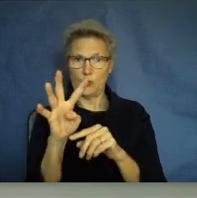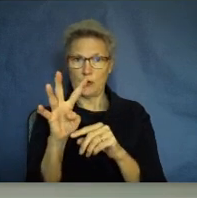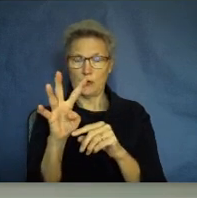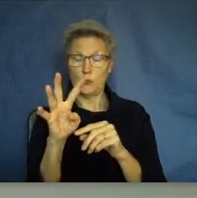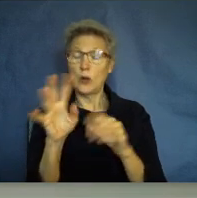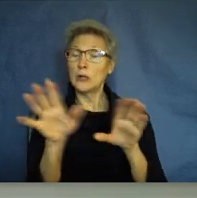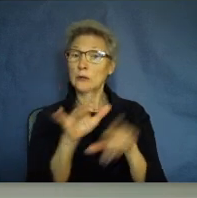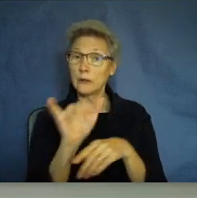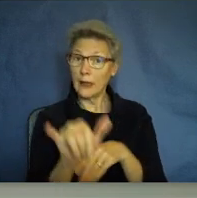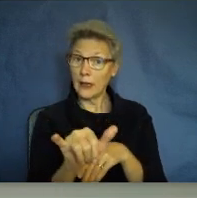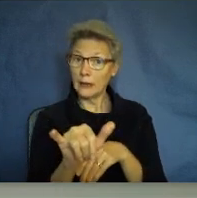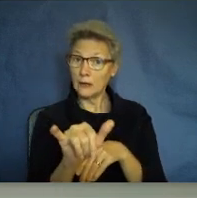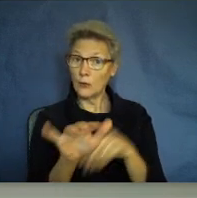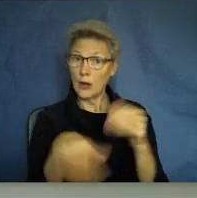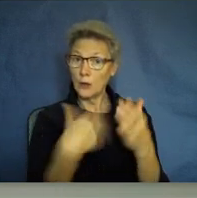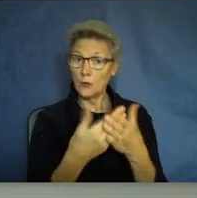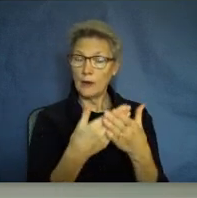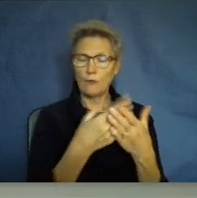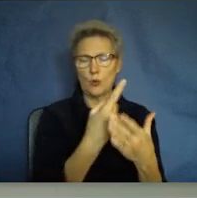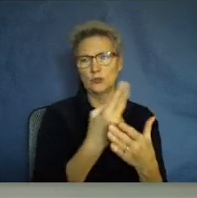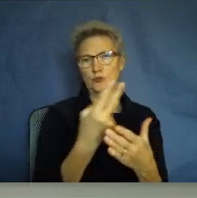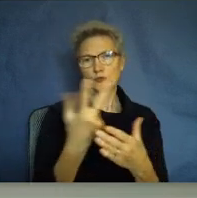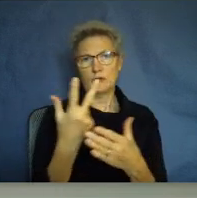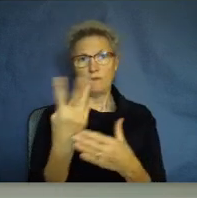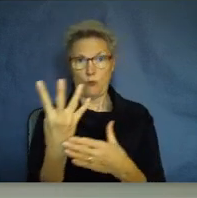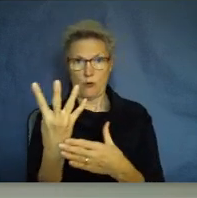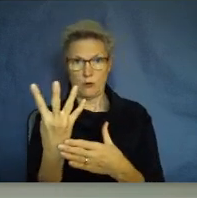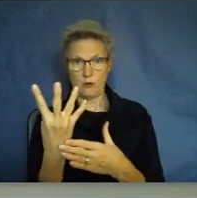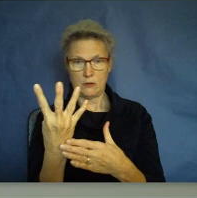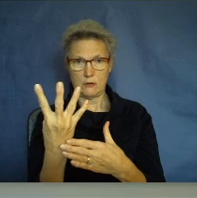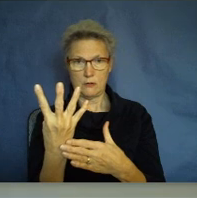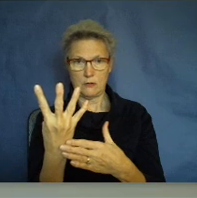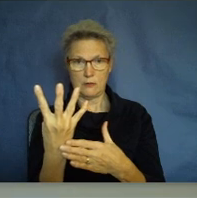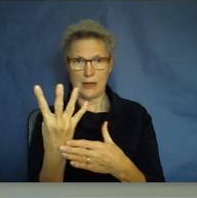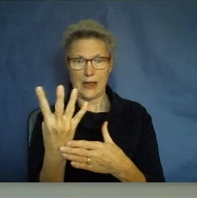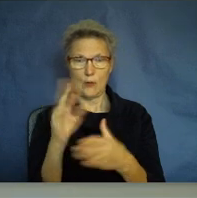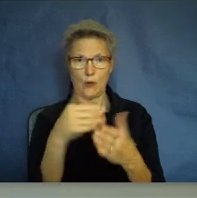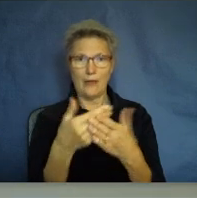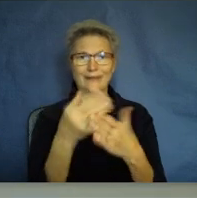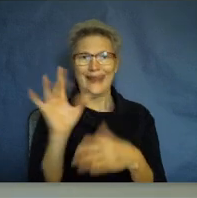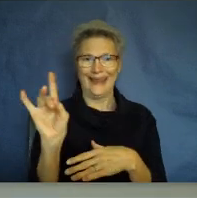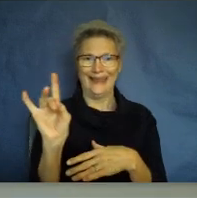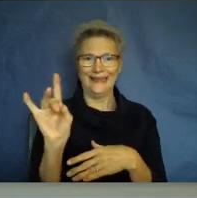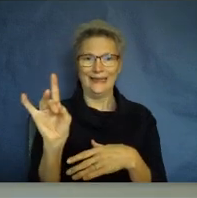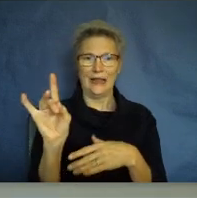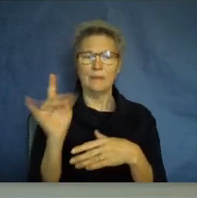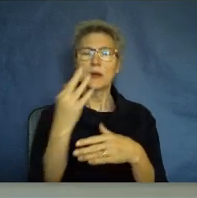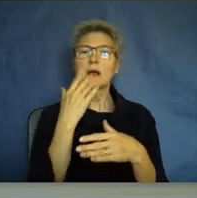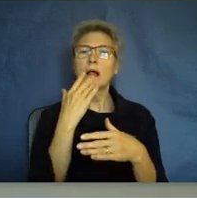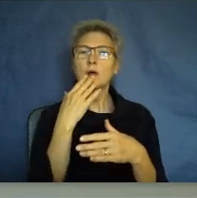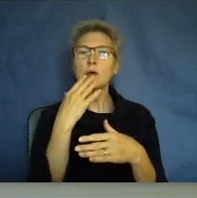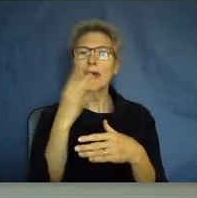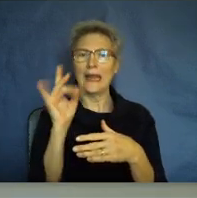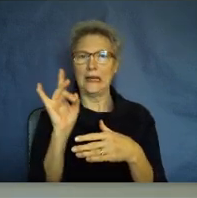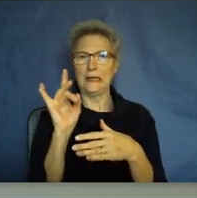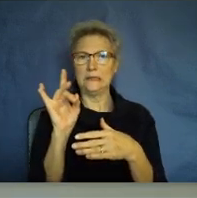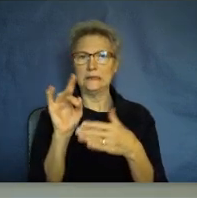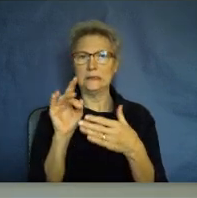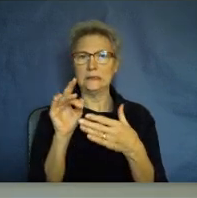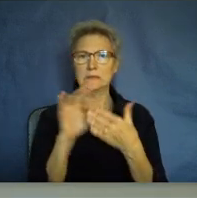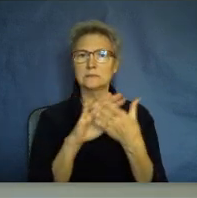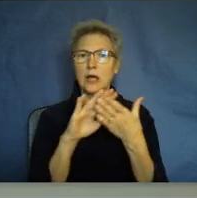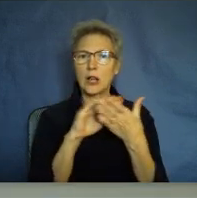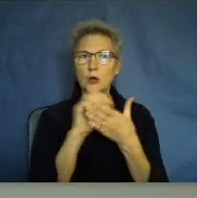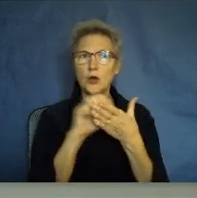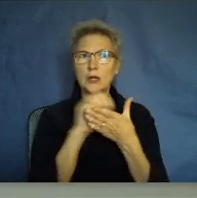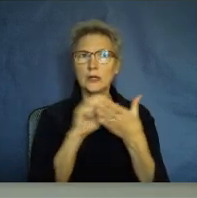When I do that, right, I count 1, 2, 3, 4, I land at 8, and I'm going to shade this square in as well